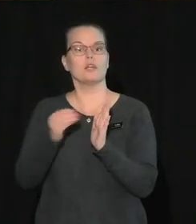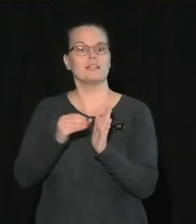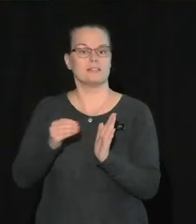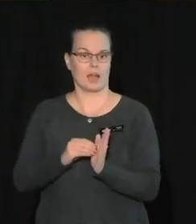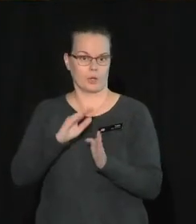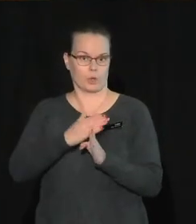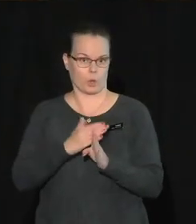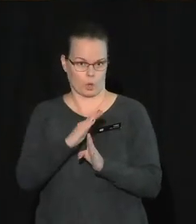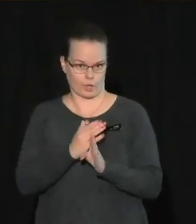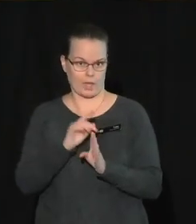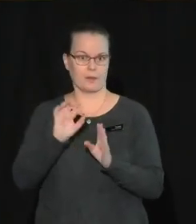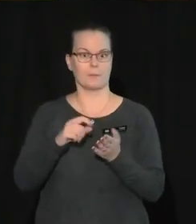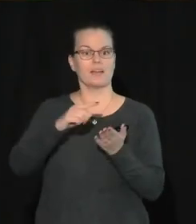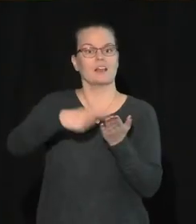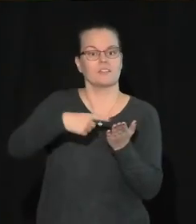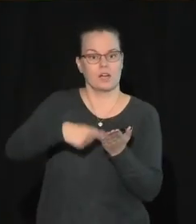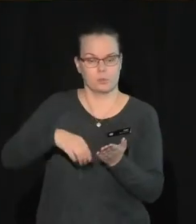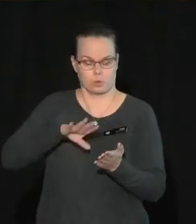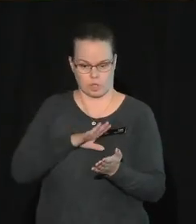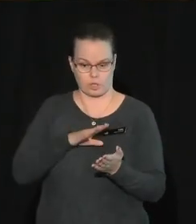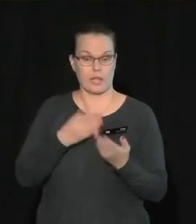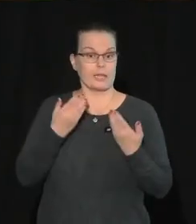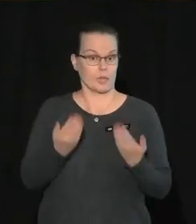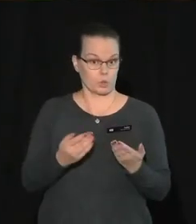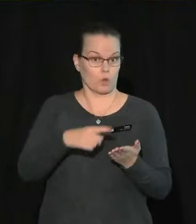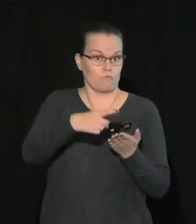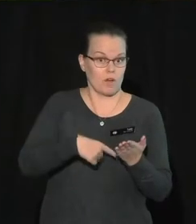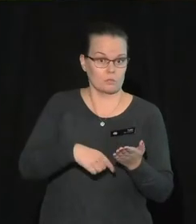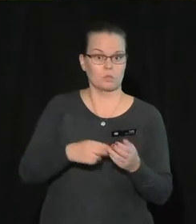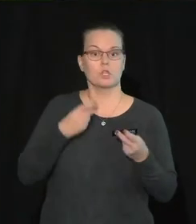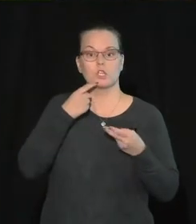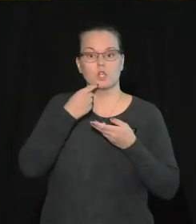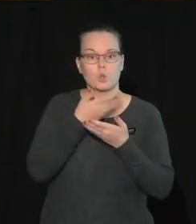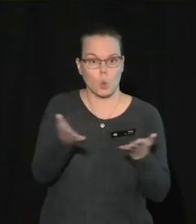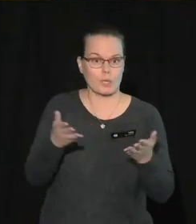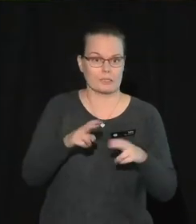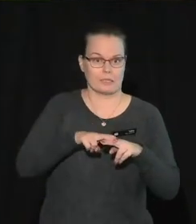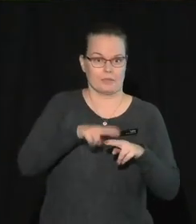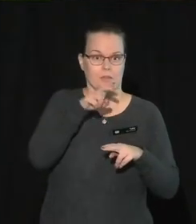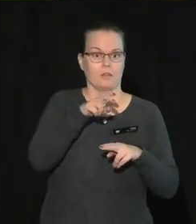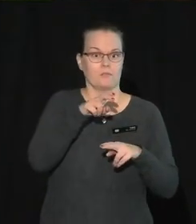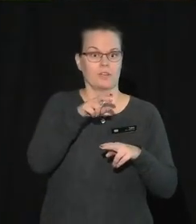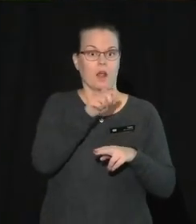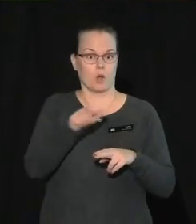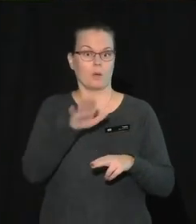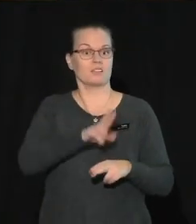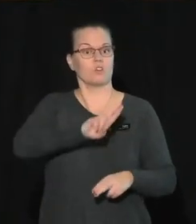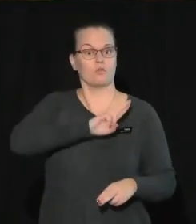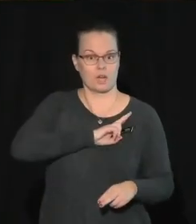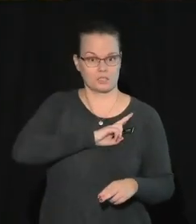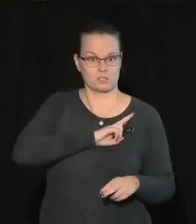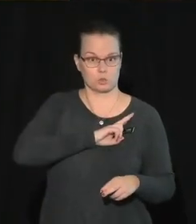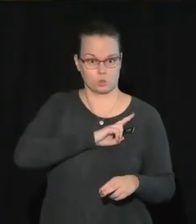by requiring that public authorities or even private, so those authorities responsible